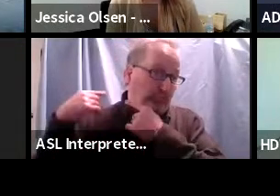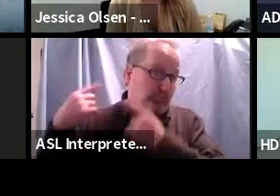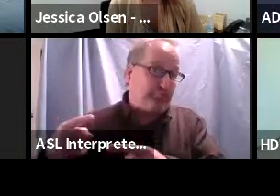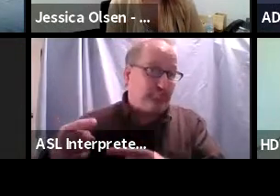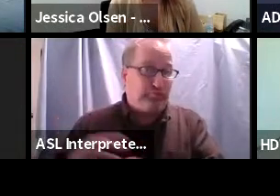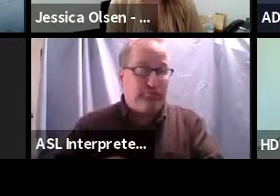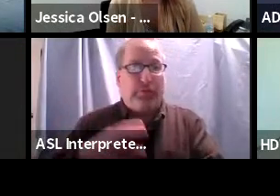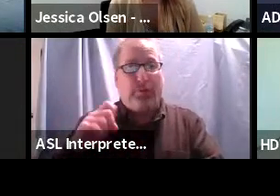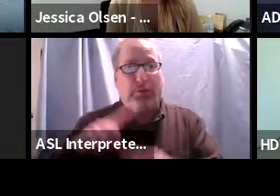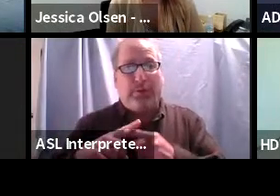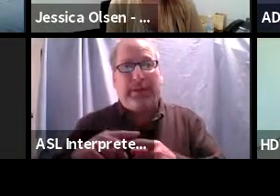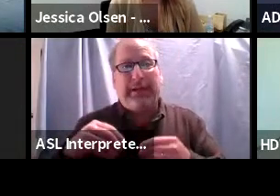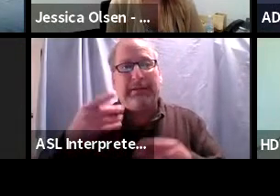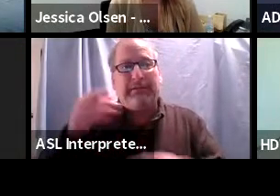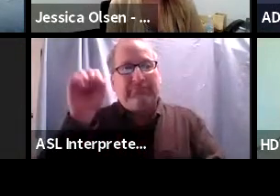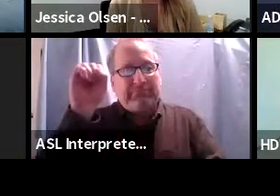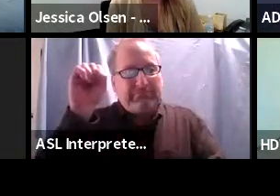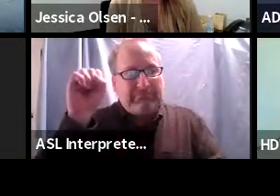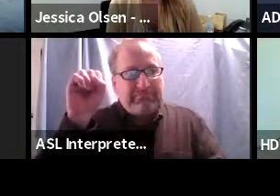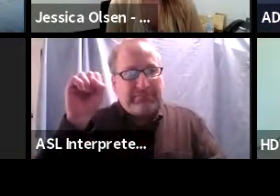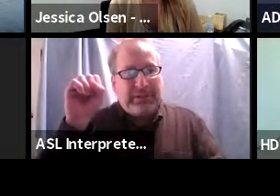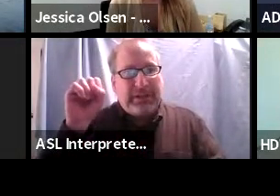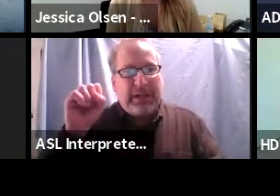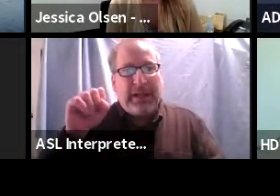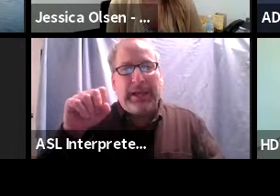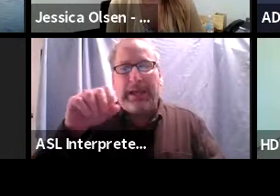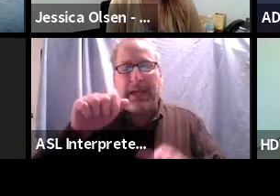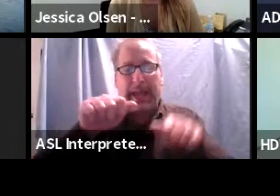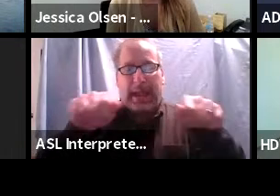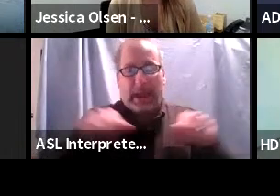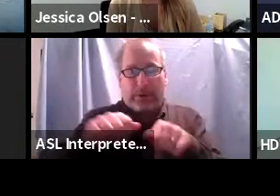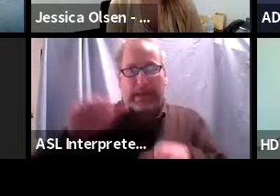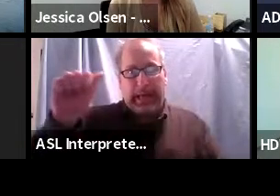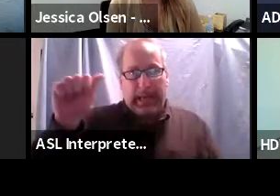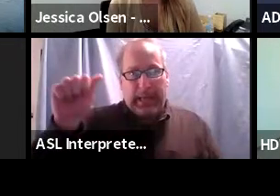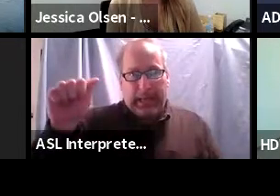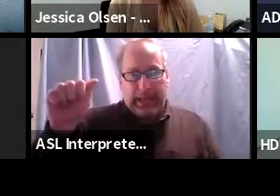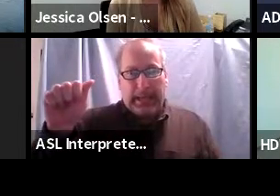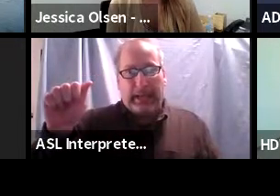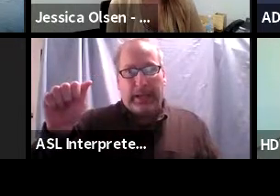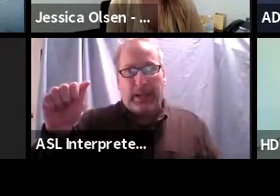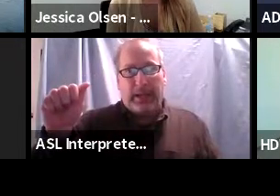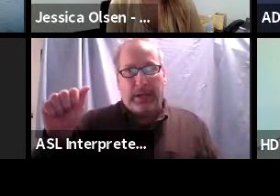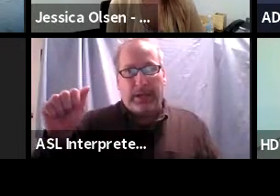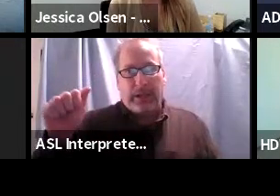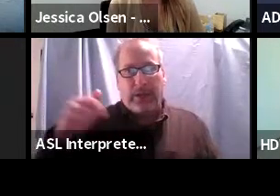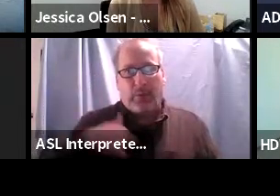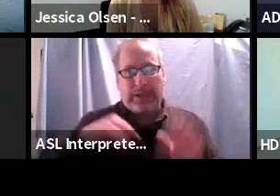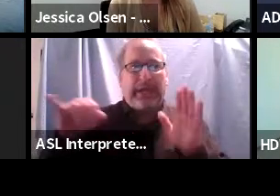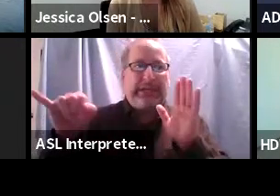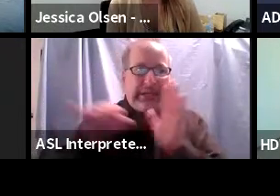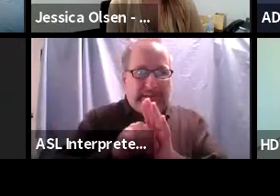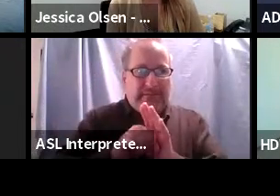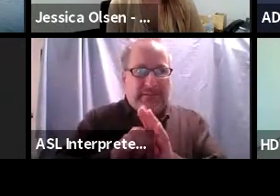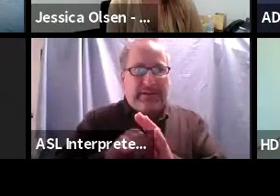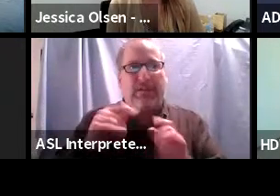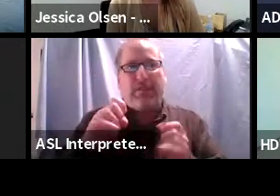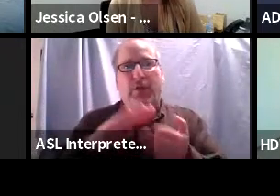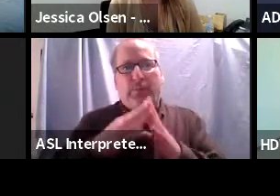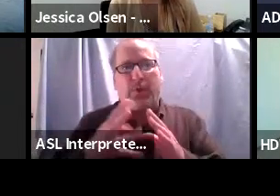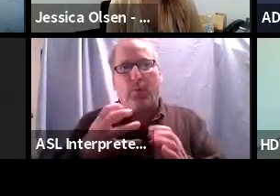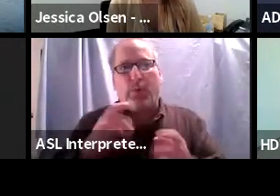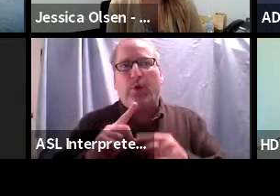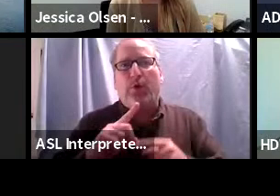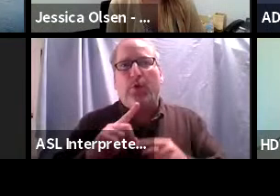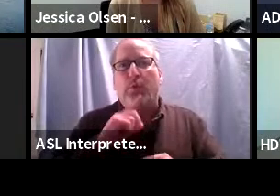to kind of give a quick hash off, the area A, we've identified, or the community wanted, a real-time